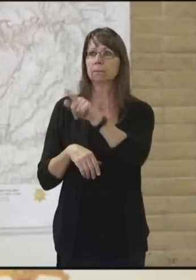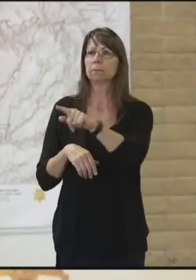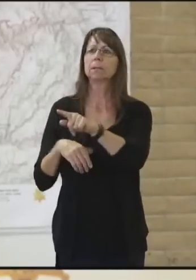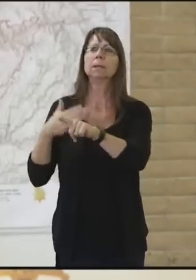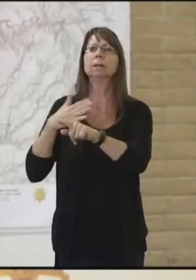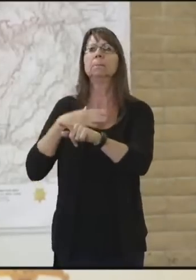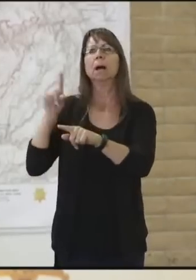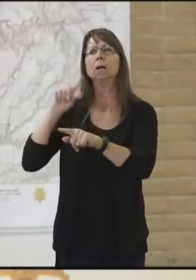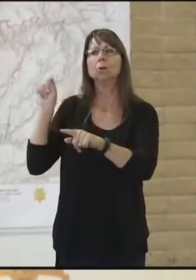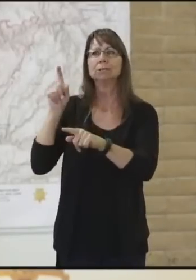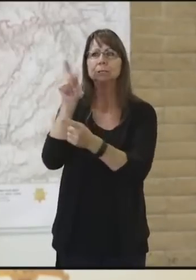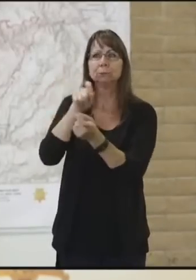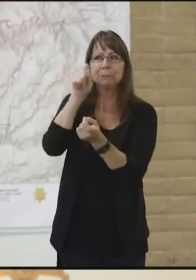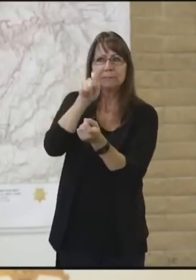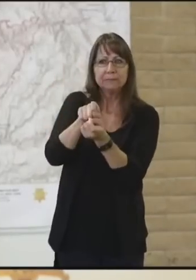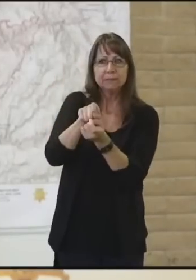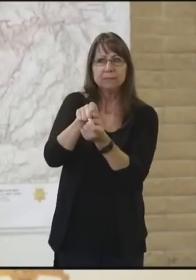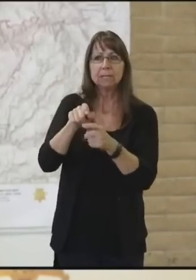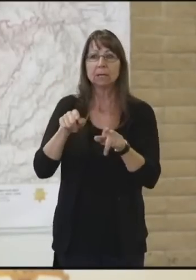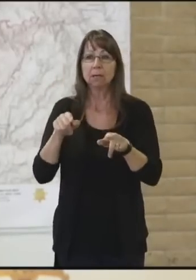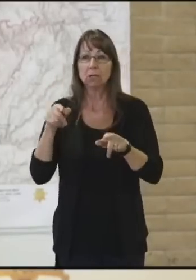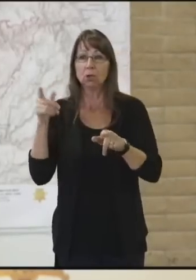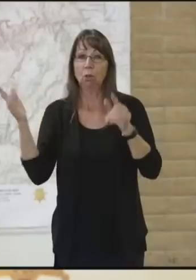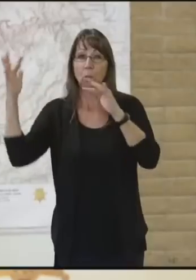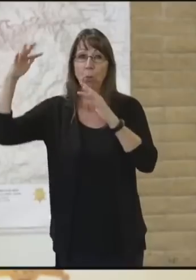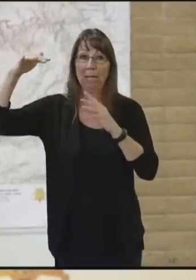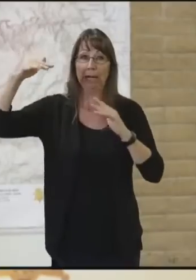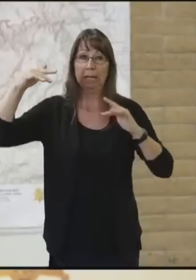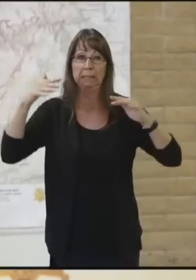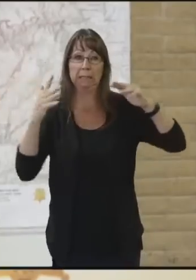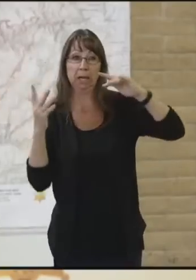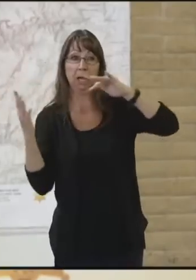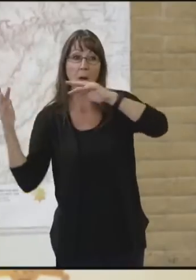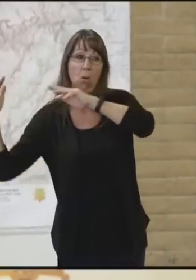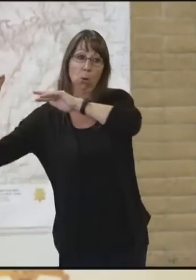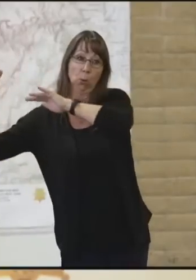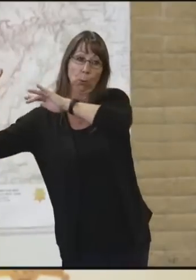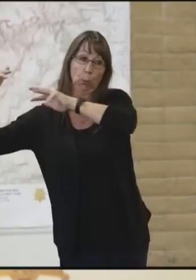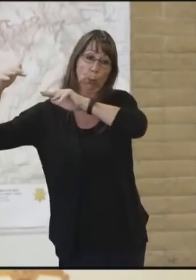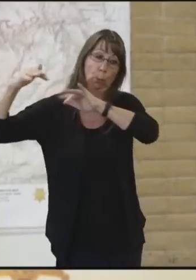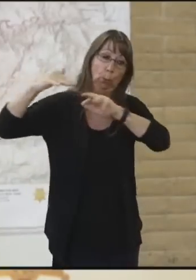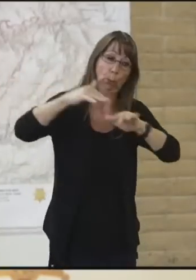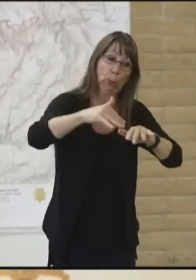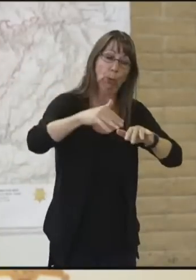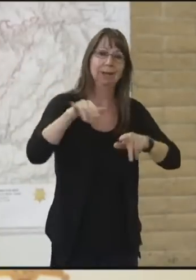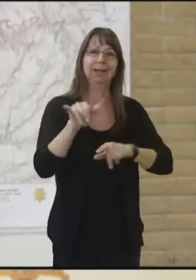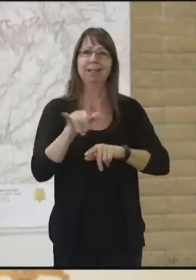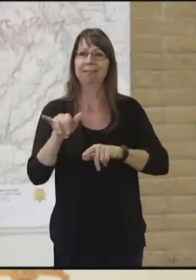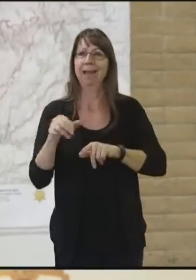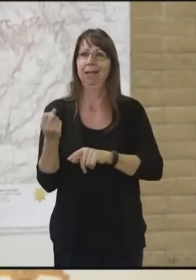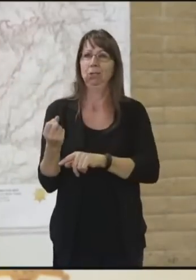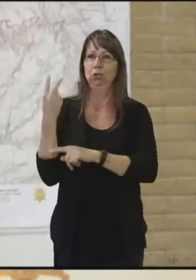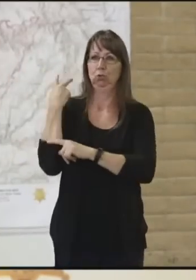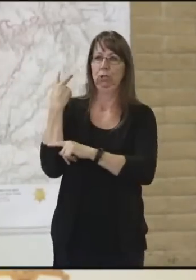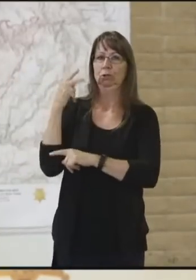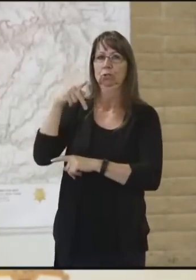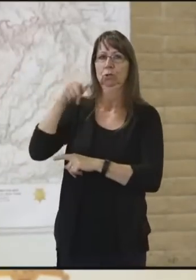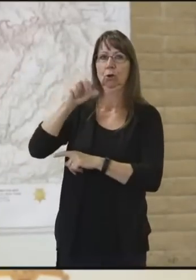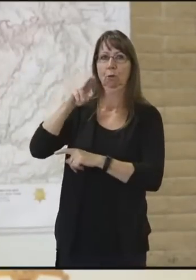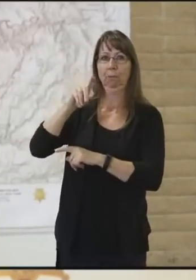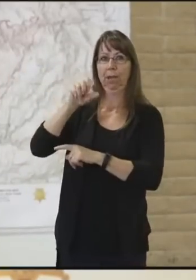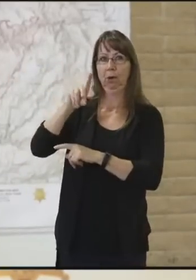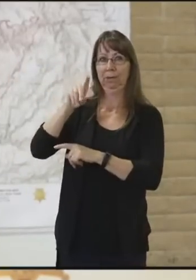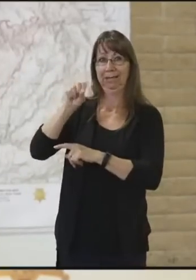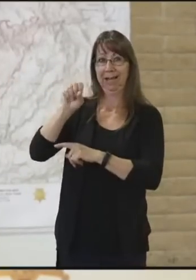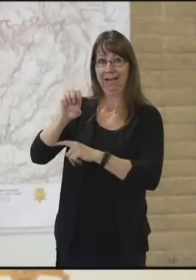specifically these wind-driven events, such as what we saw with Paradise, which was much later in the year. We're still